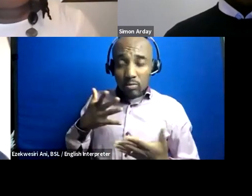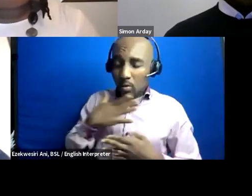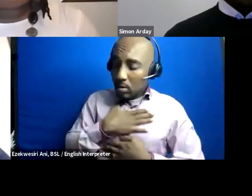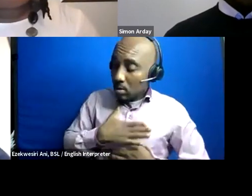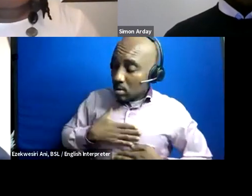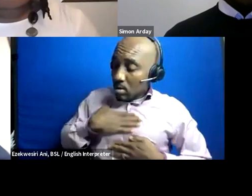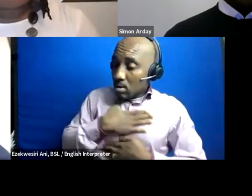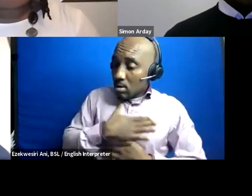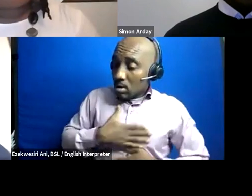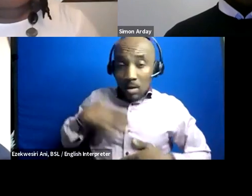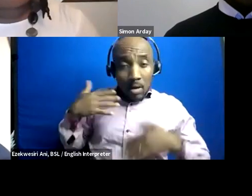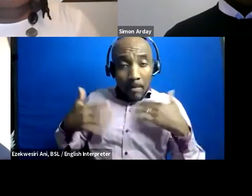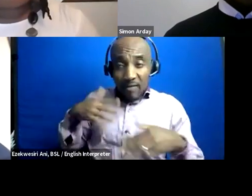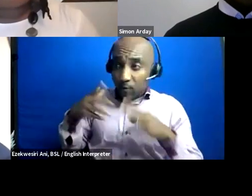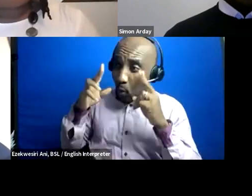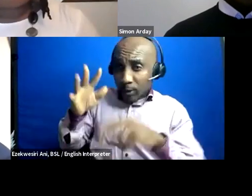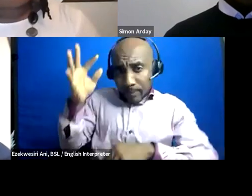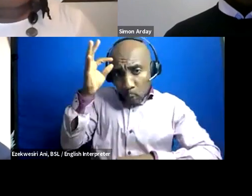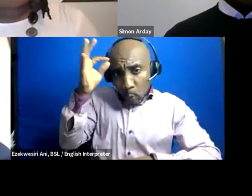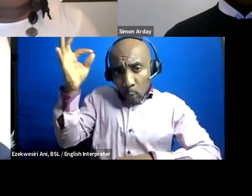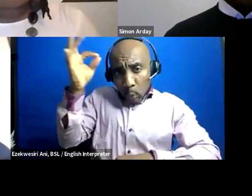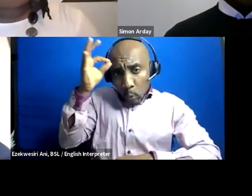go through a psychotic experience.